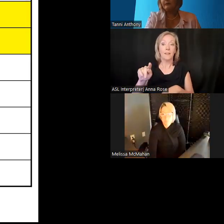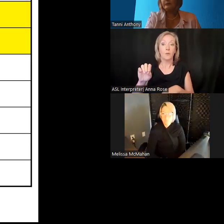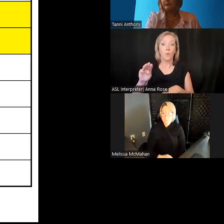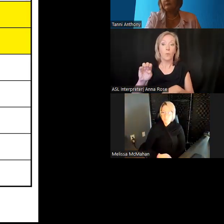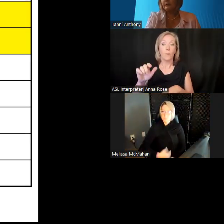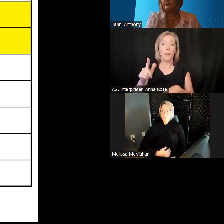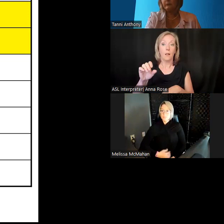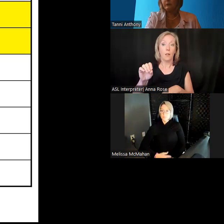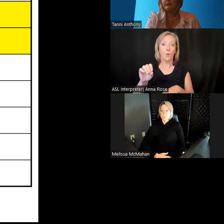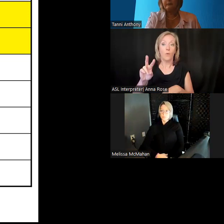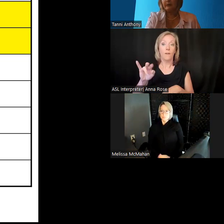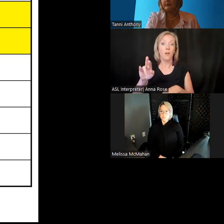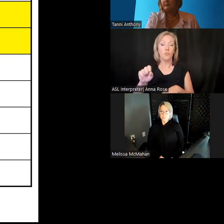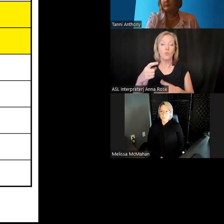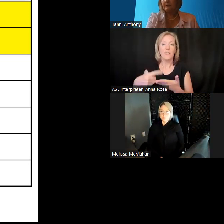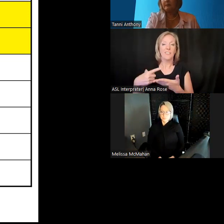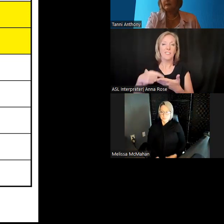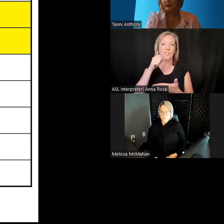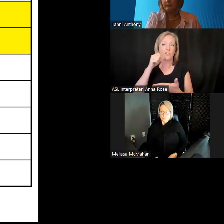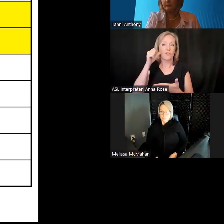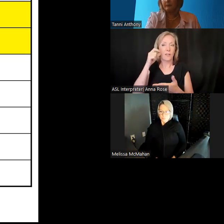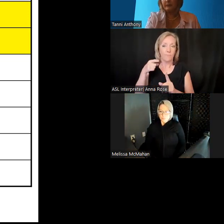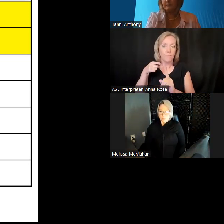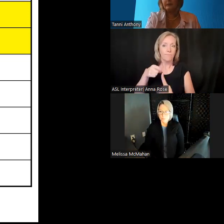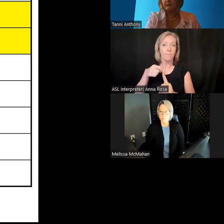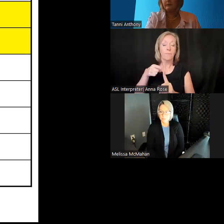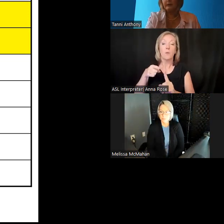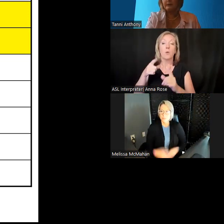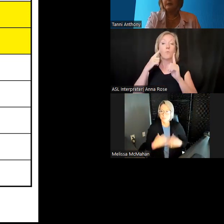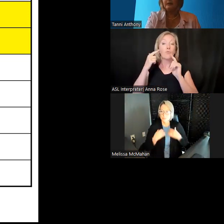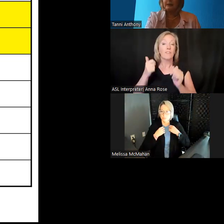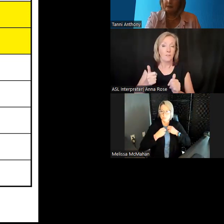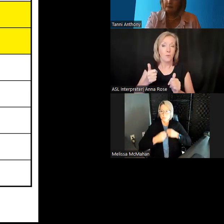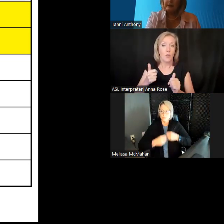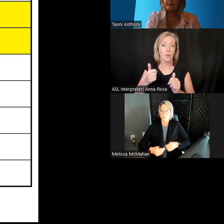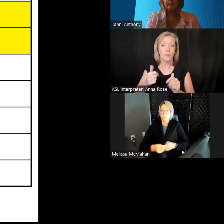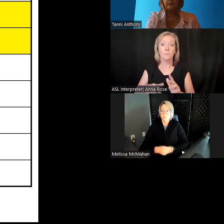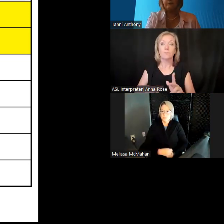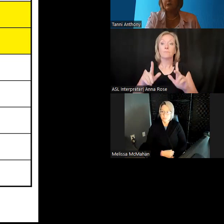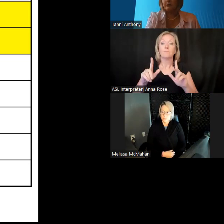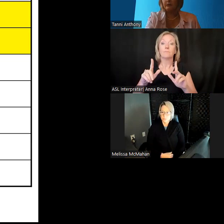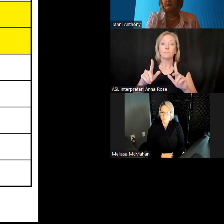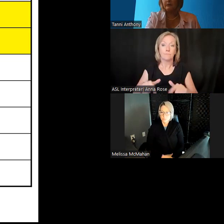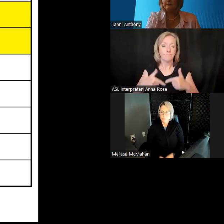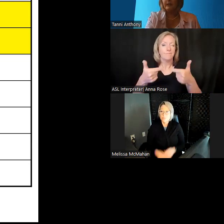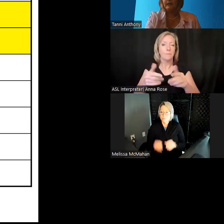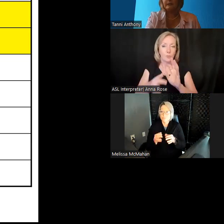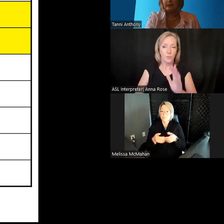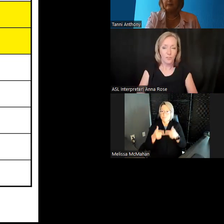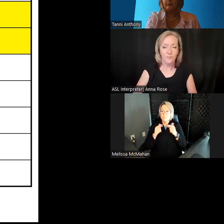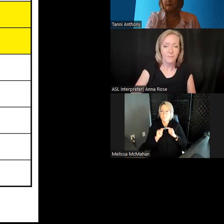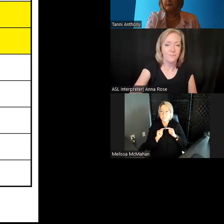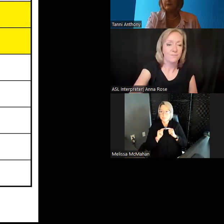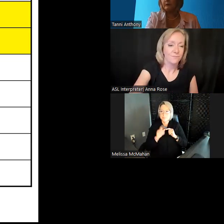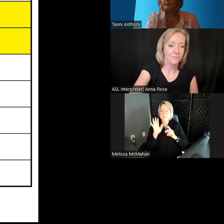talked about this yesterday. We worry very specifically about progressive hearing loss. It affects both vision and hearing, and